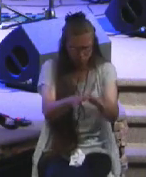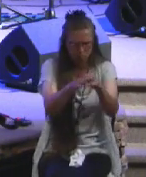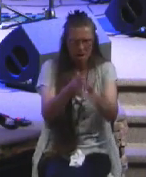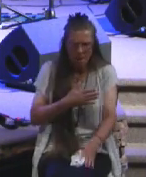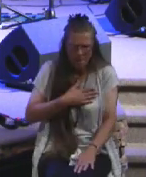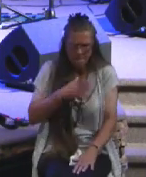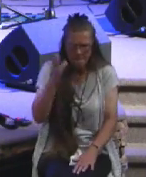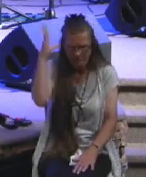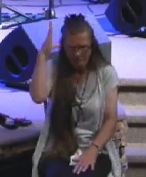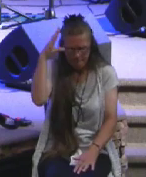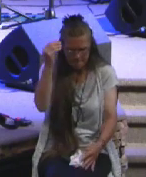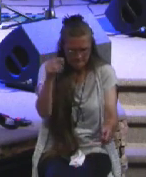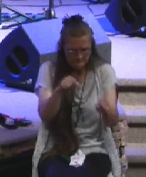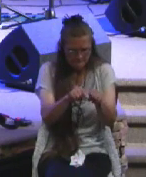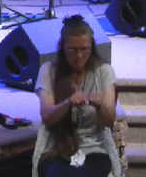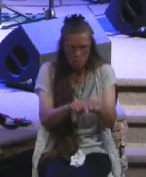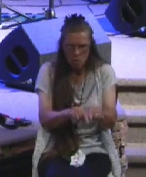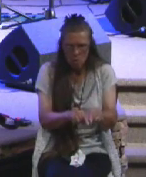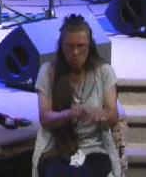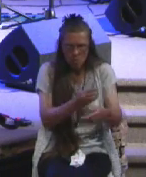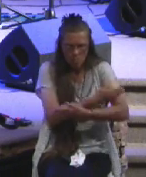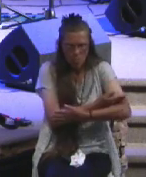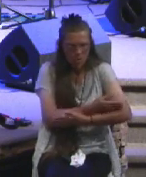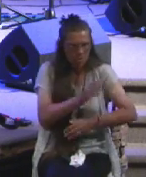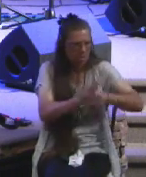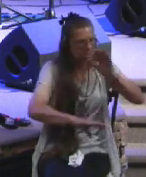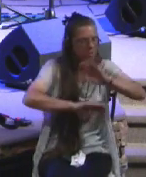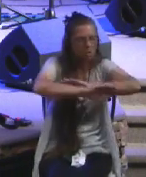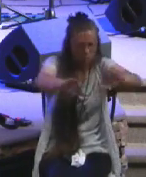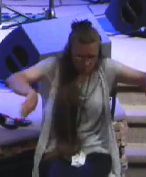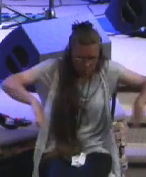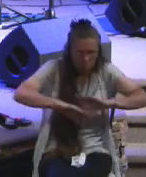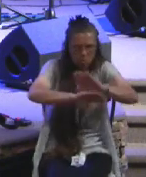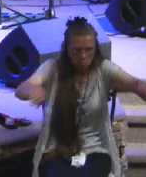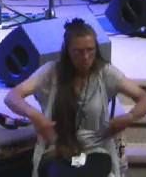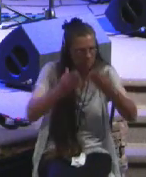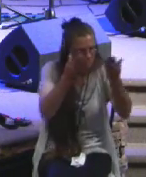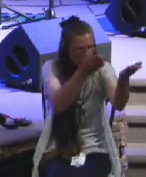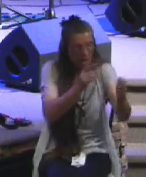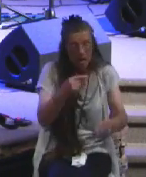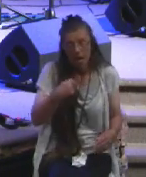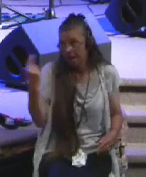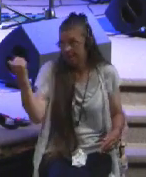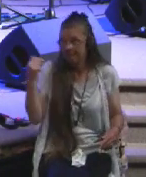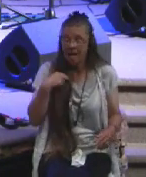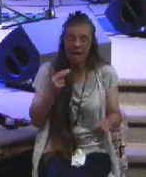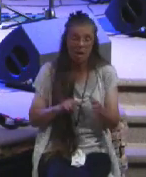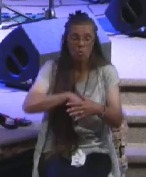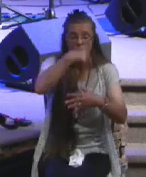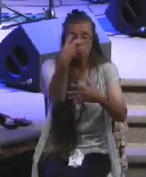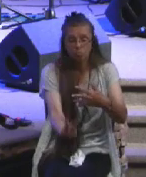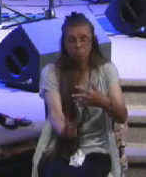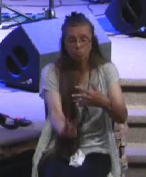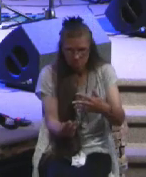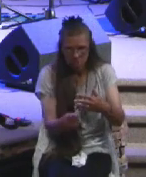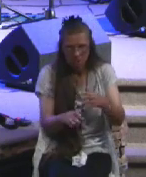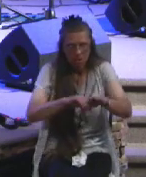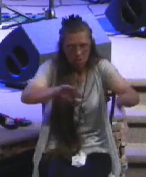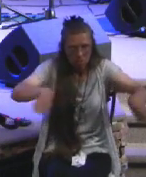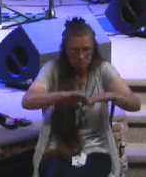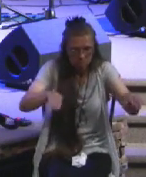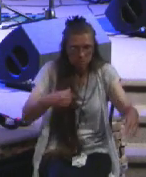my boys jumped out and went swimming to her. And I jumped out, and I made it about halfway